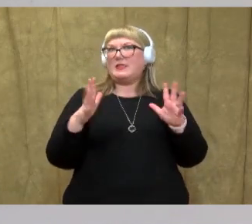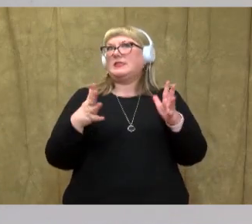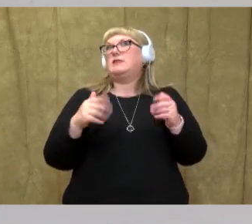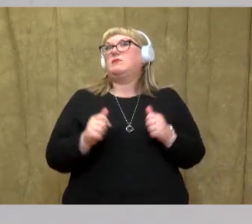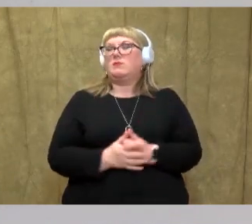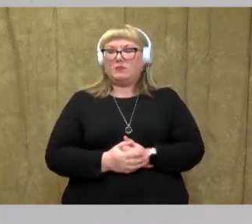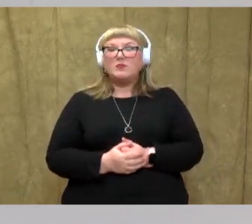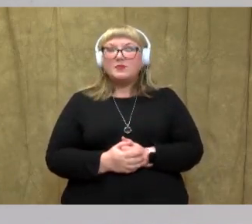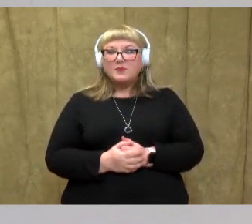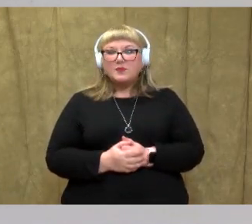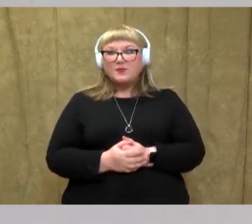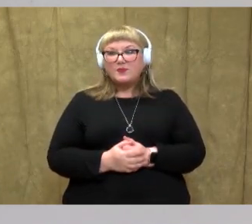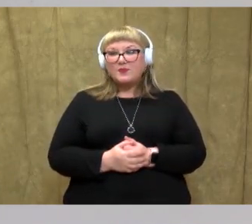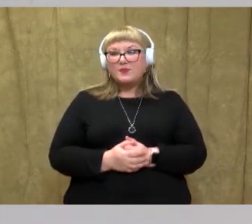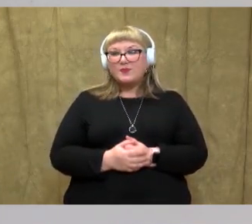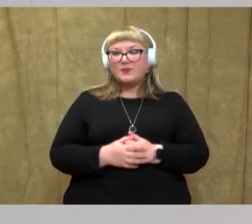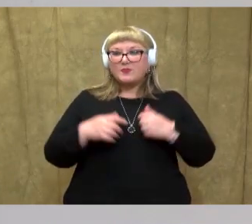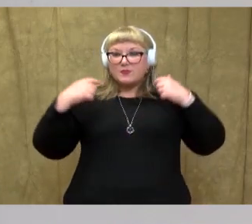pepperonis.